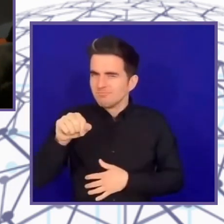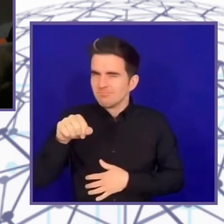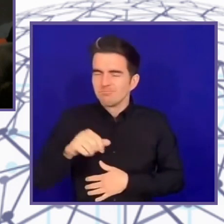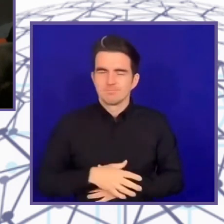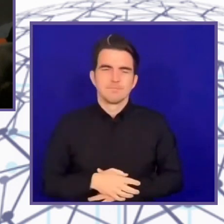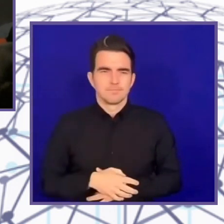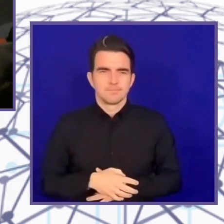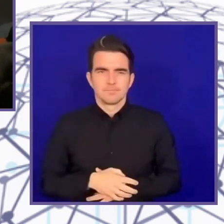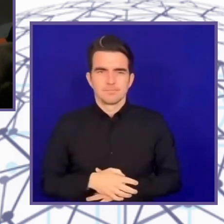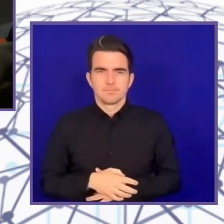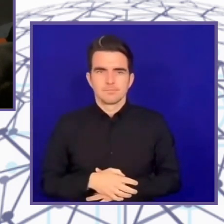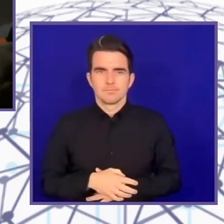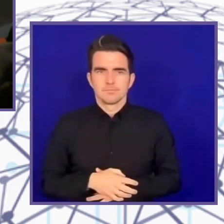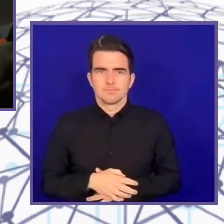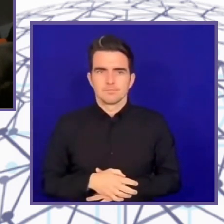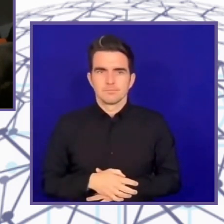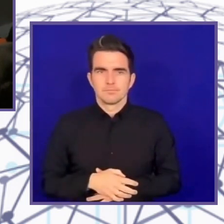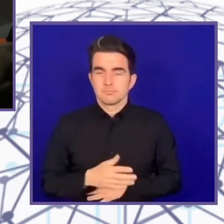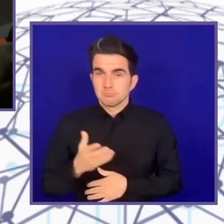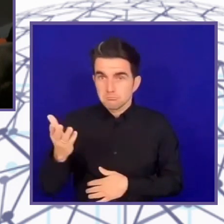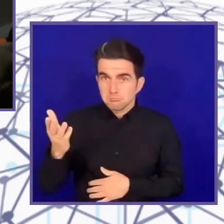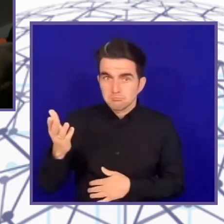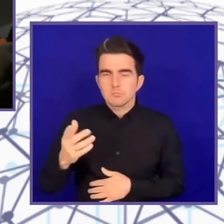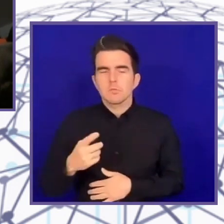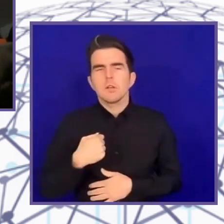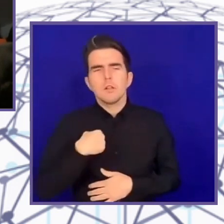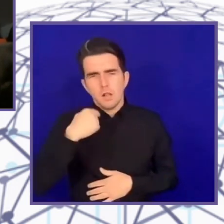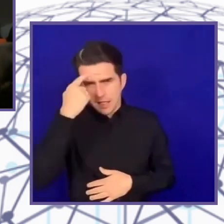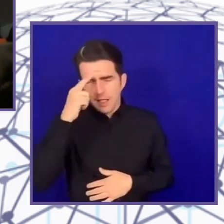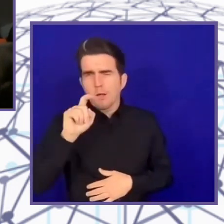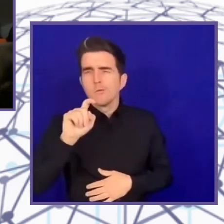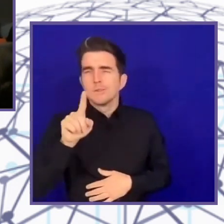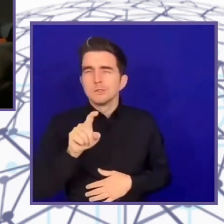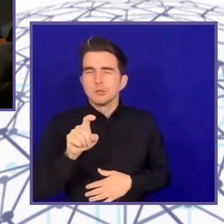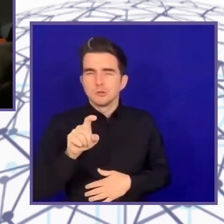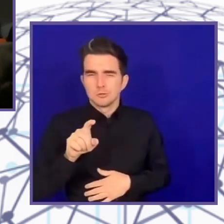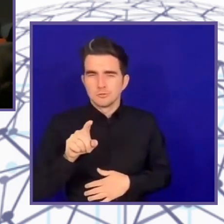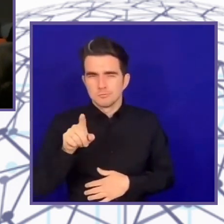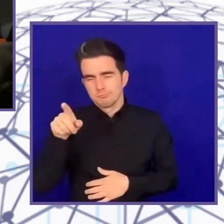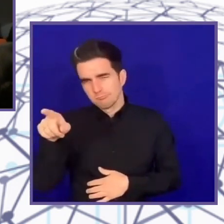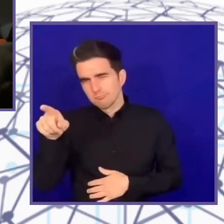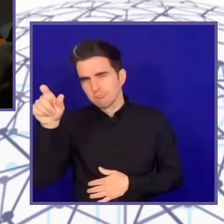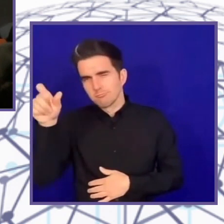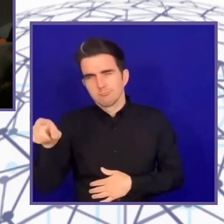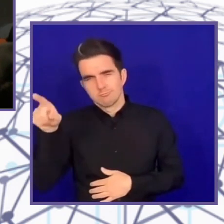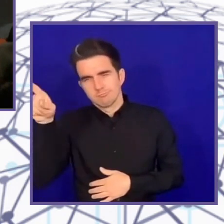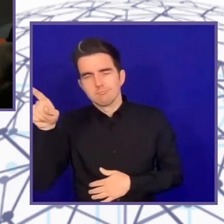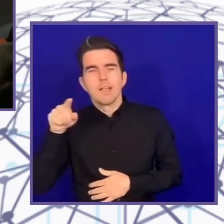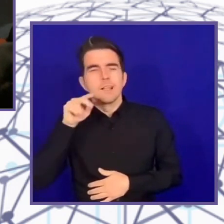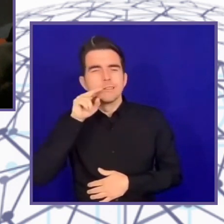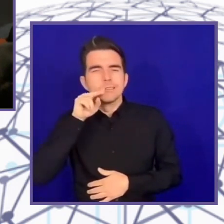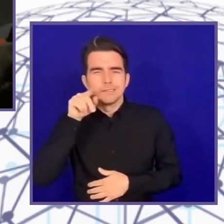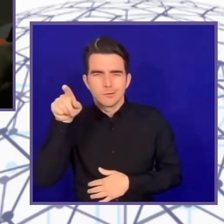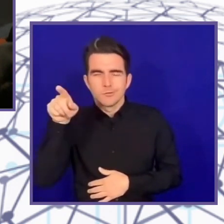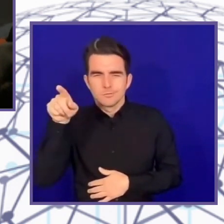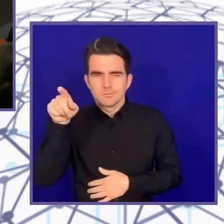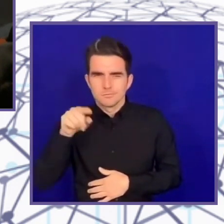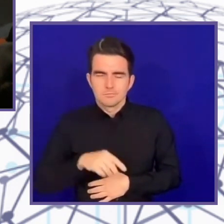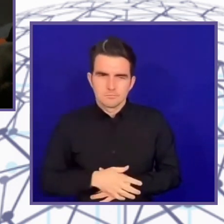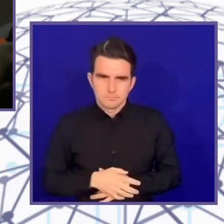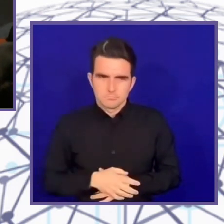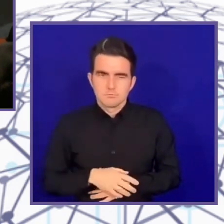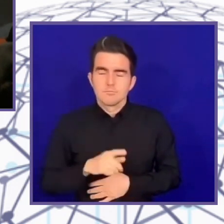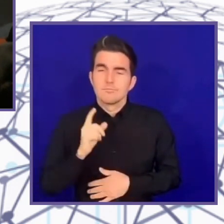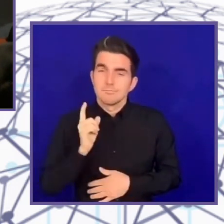colleague from Nigeria has to be considered very, very seriously. I want to say that when